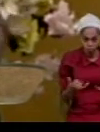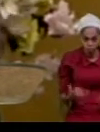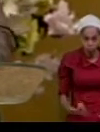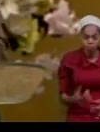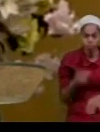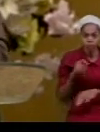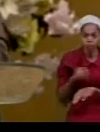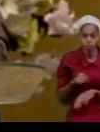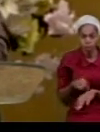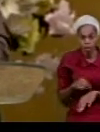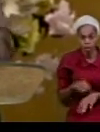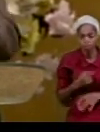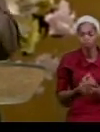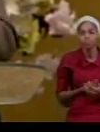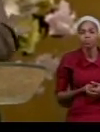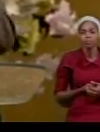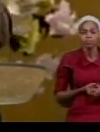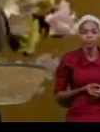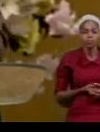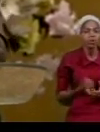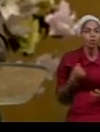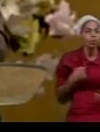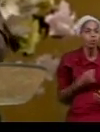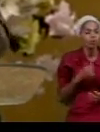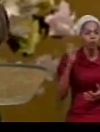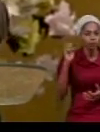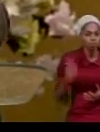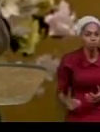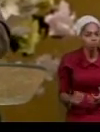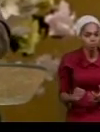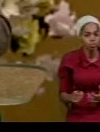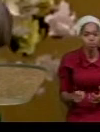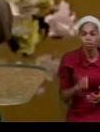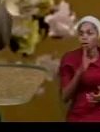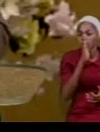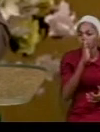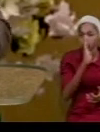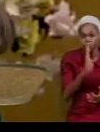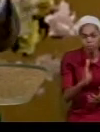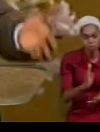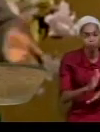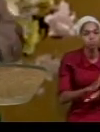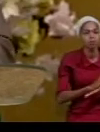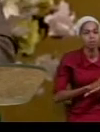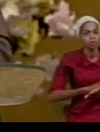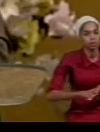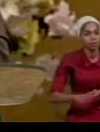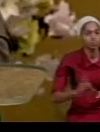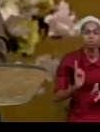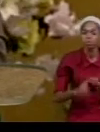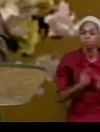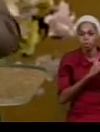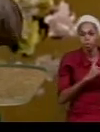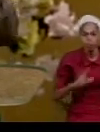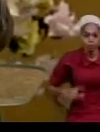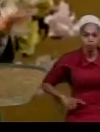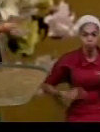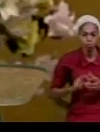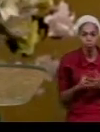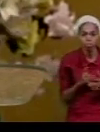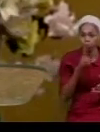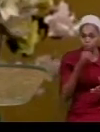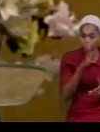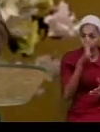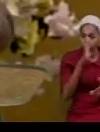contemporary period, we must still be clean unto the Lord. Be ye